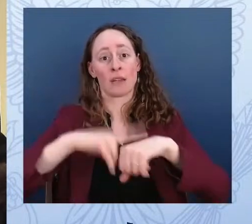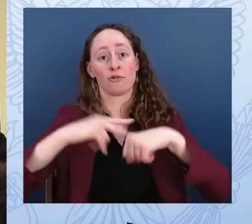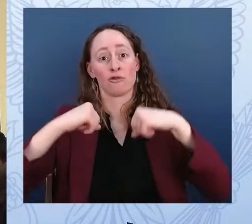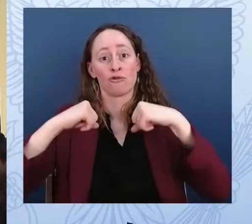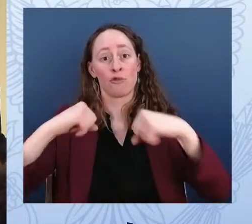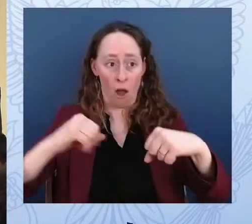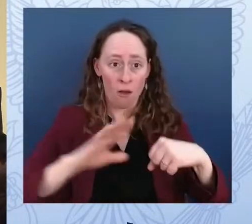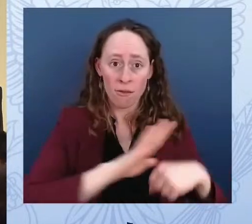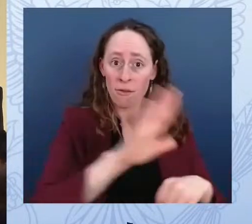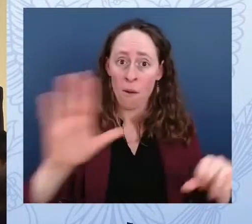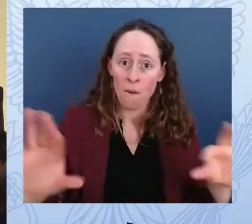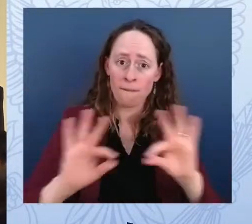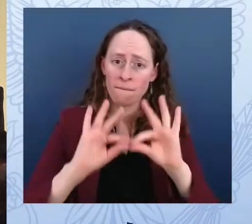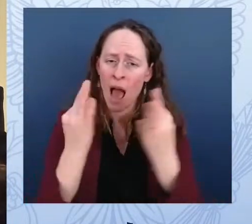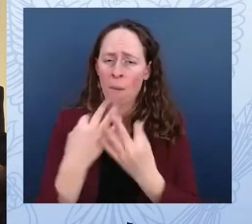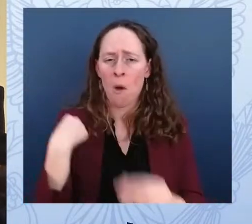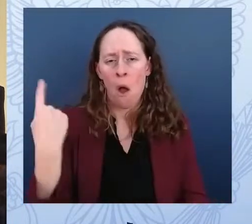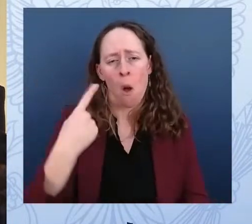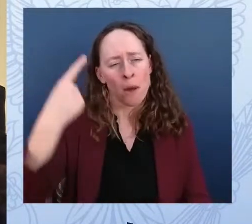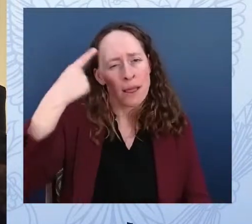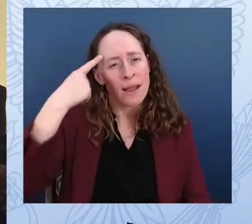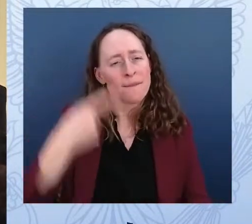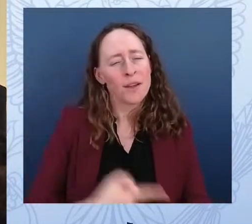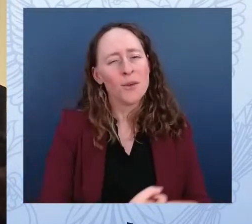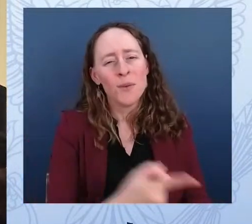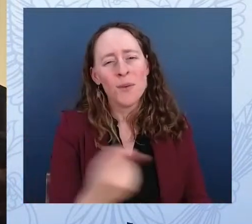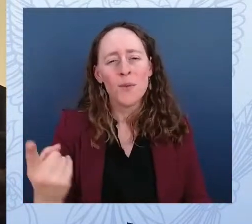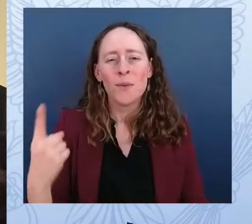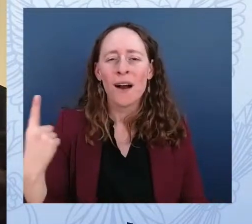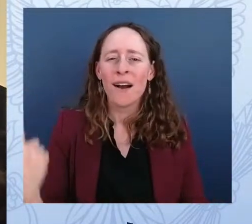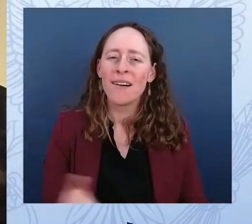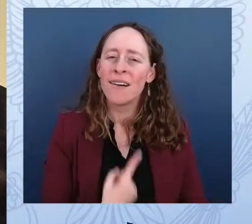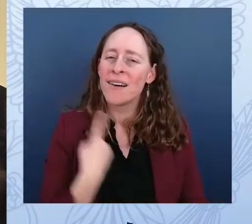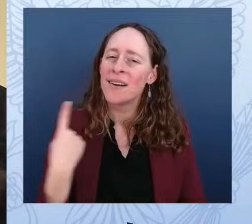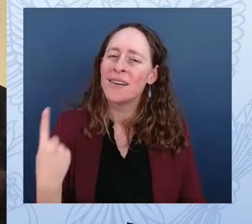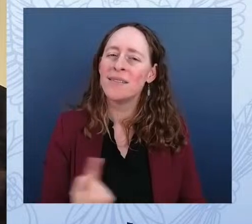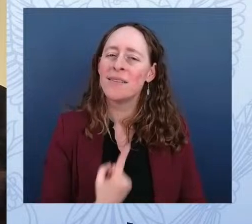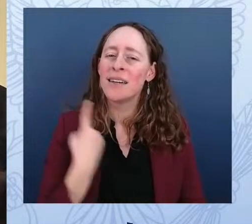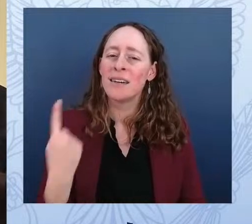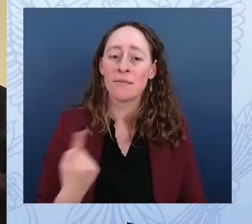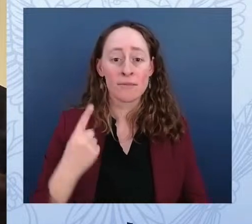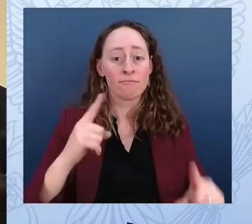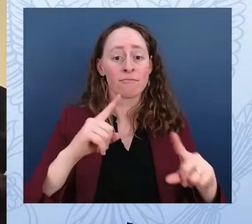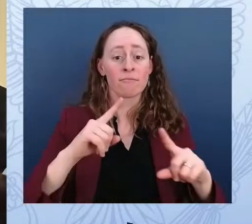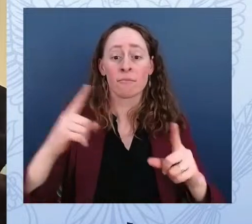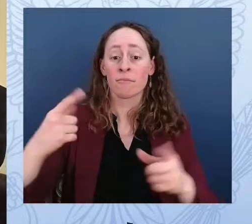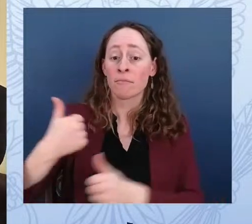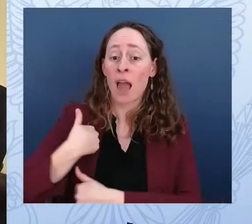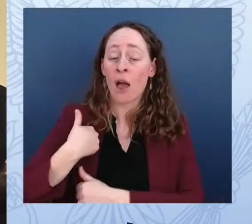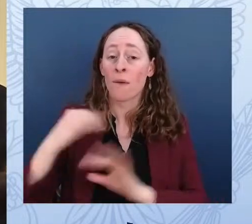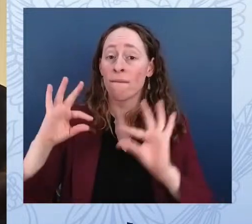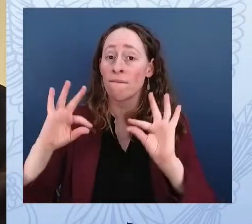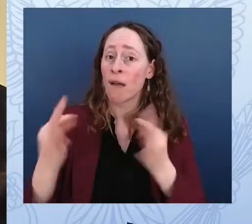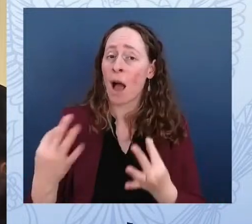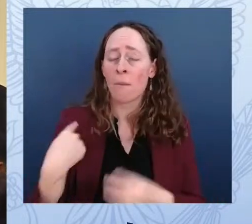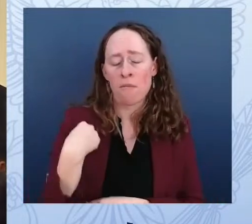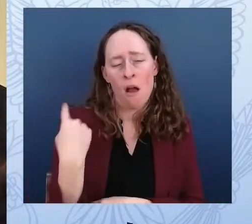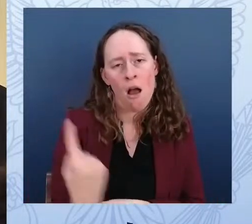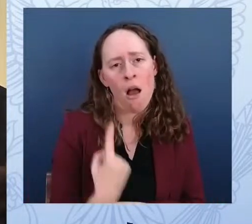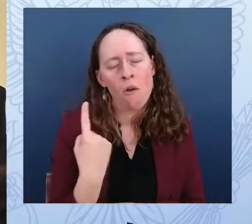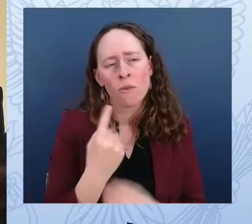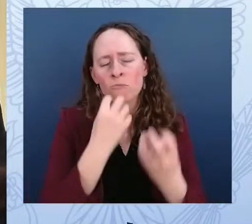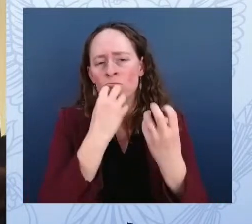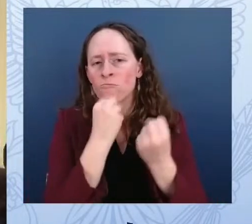made the National Guard families and all the military families a priority. And over the past 4 years, through